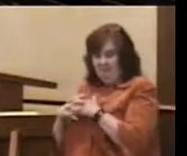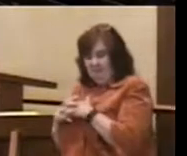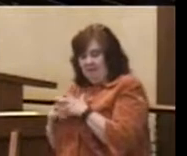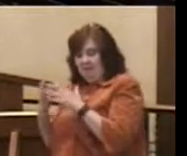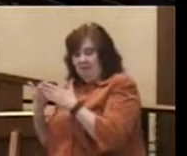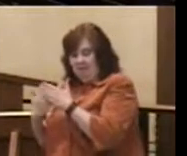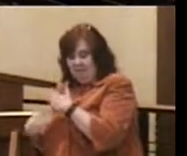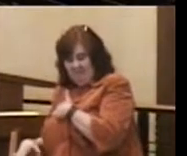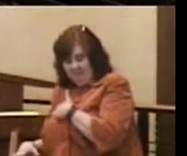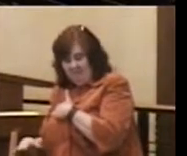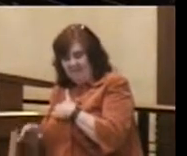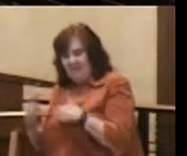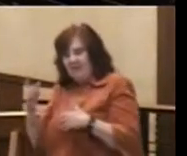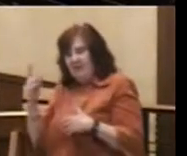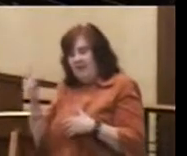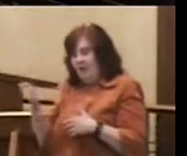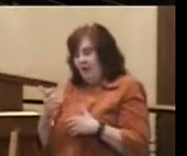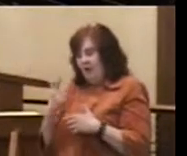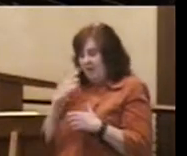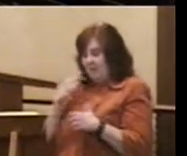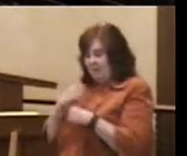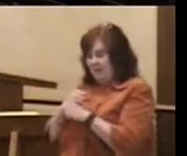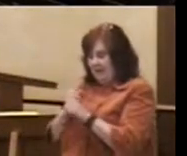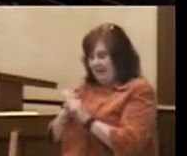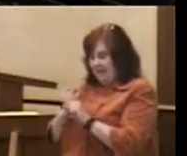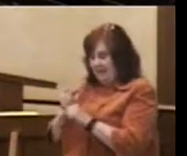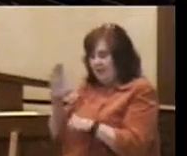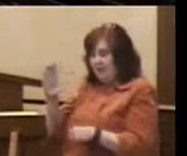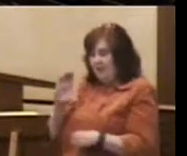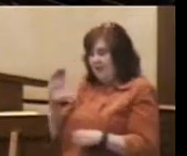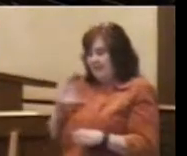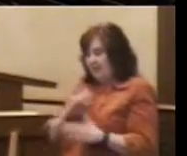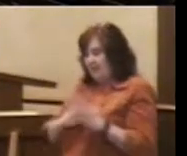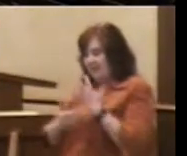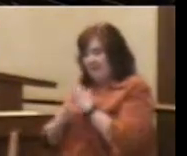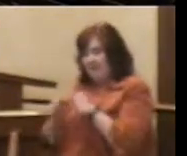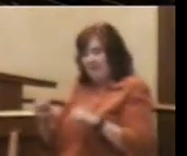things were made. For us and our salvation,